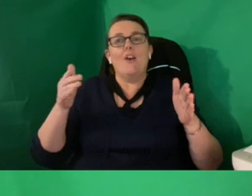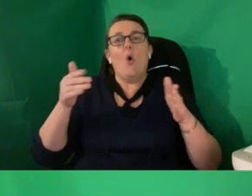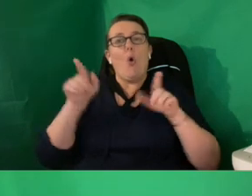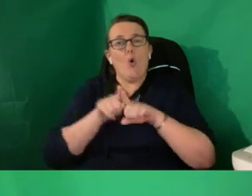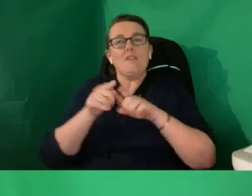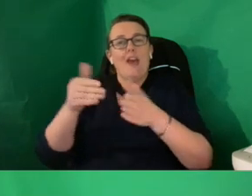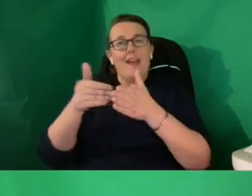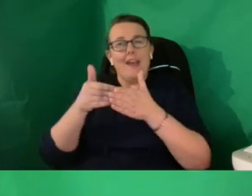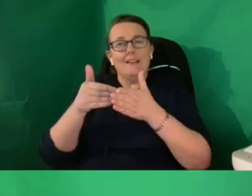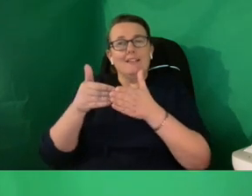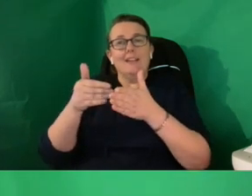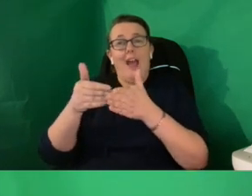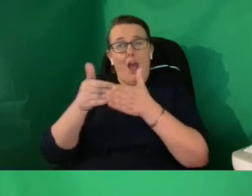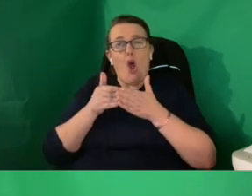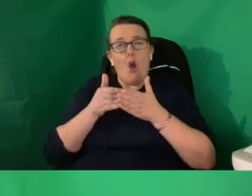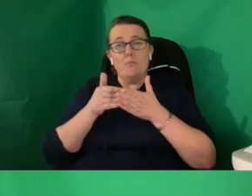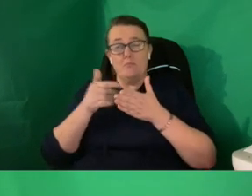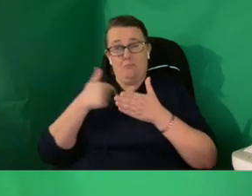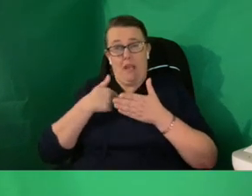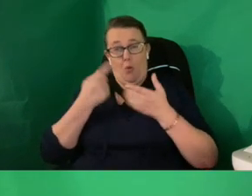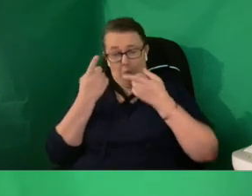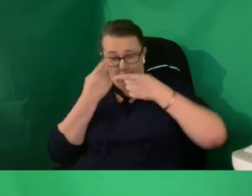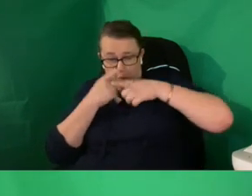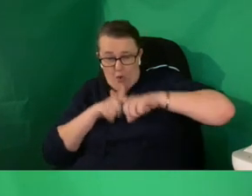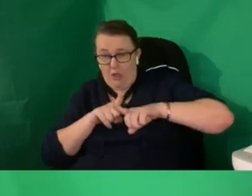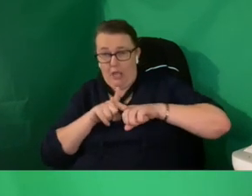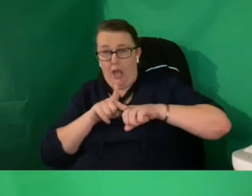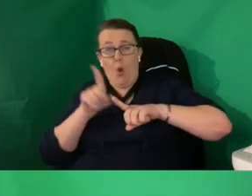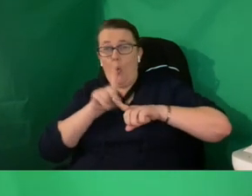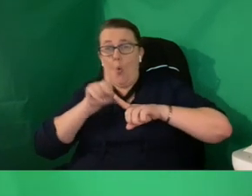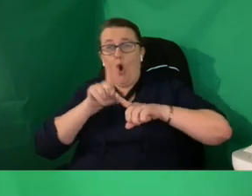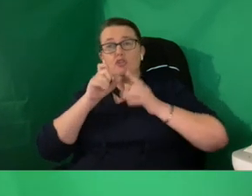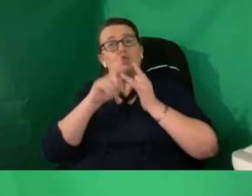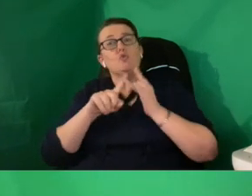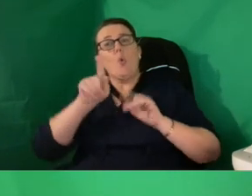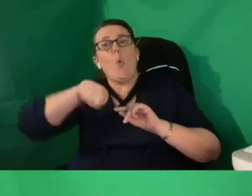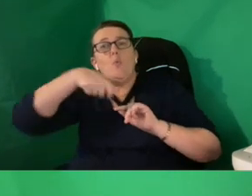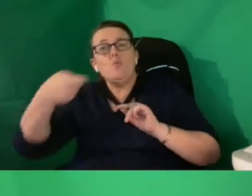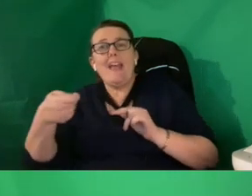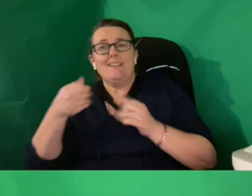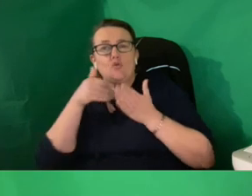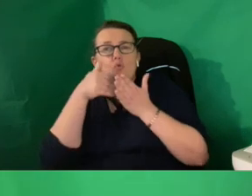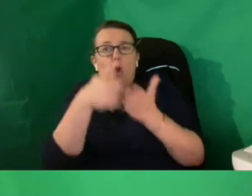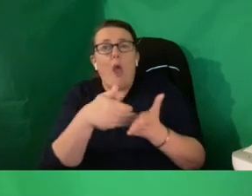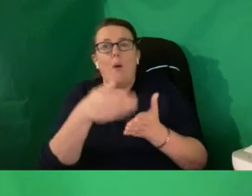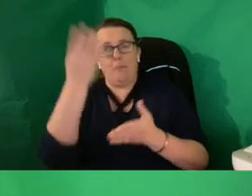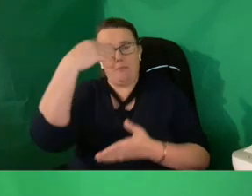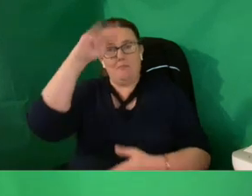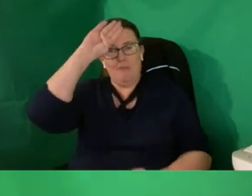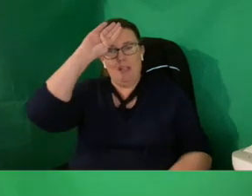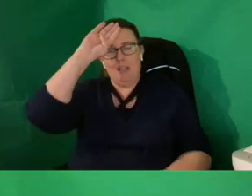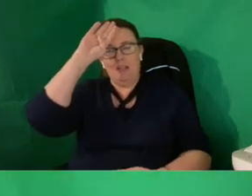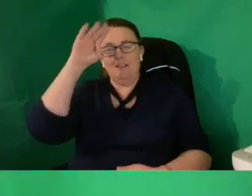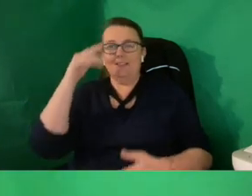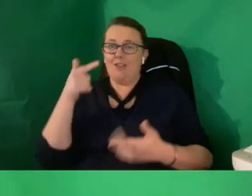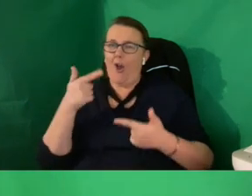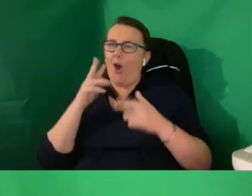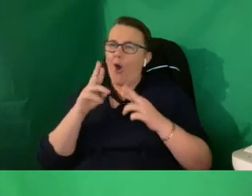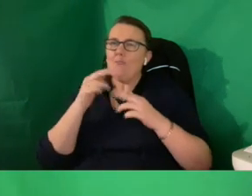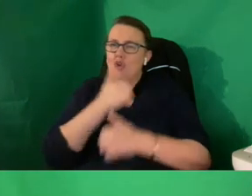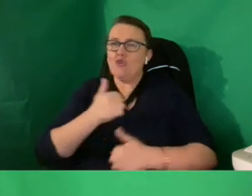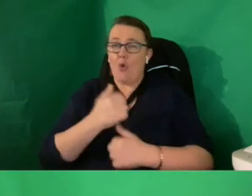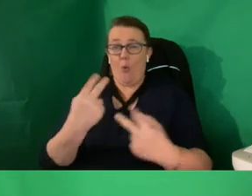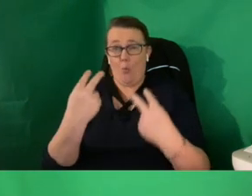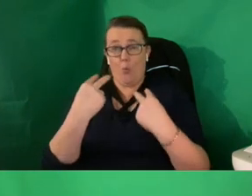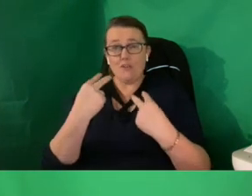to go as the next step of our journey. So I hope those things helped you today, and I'm going to leave it